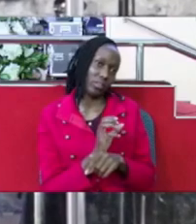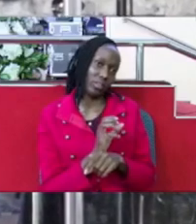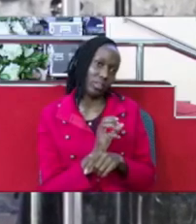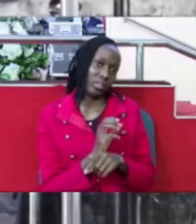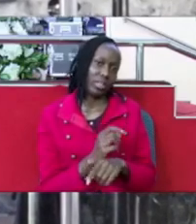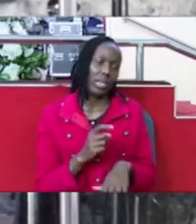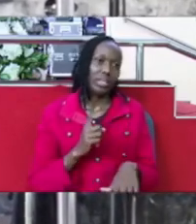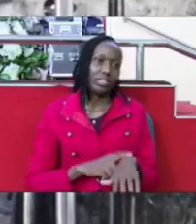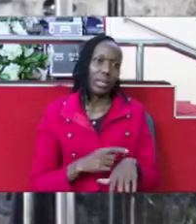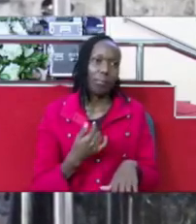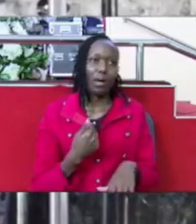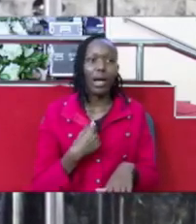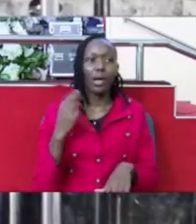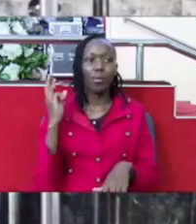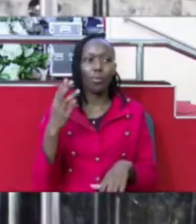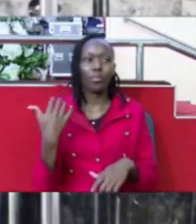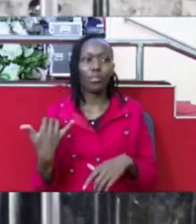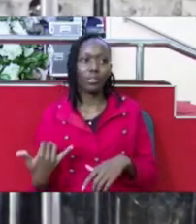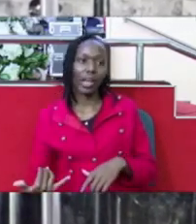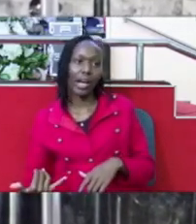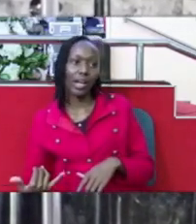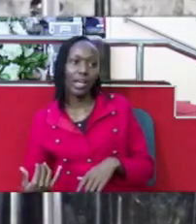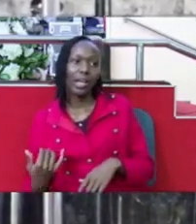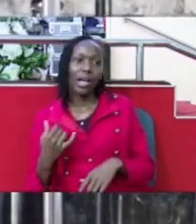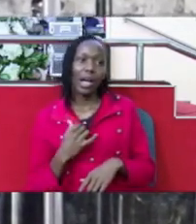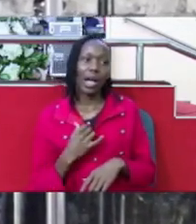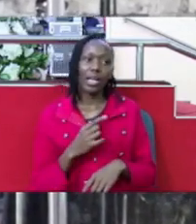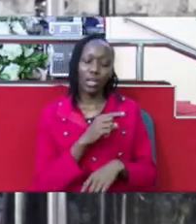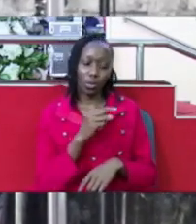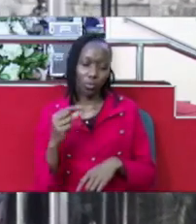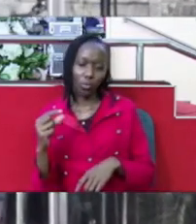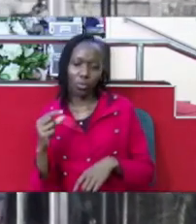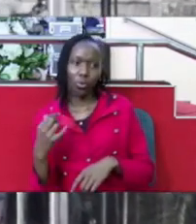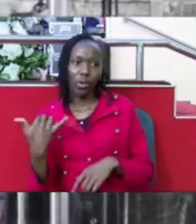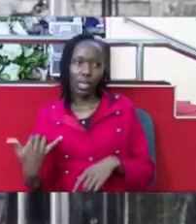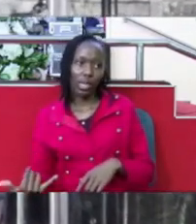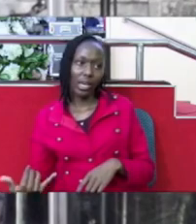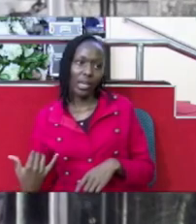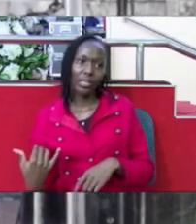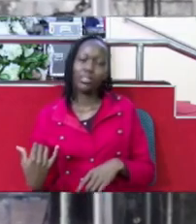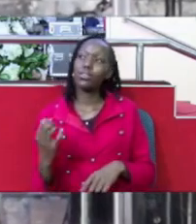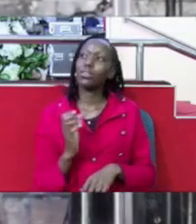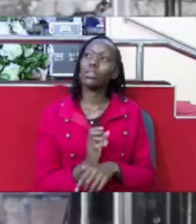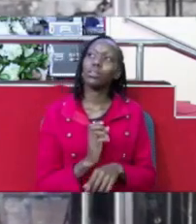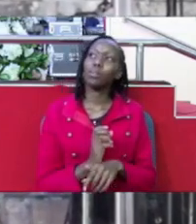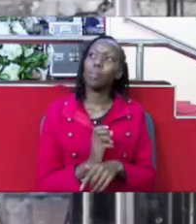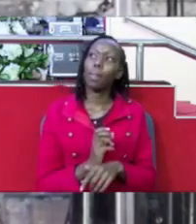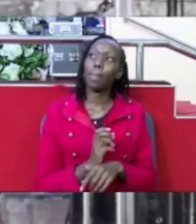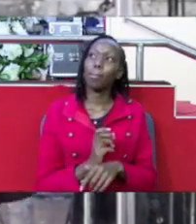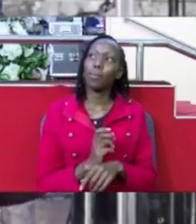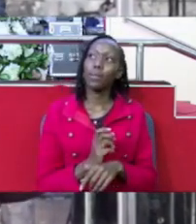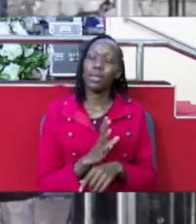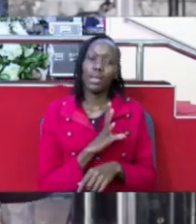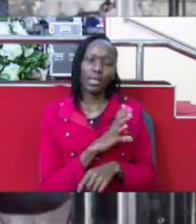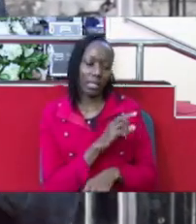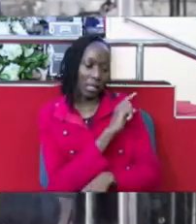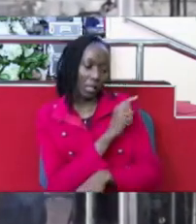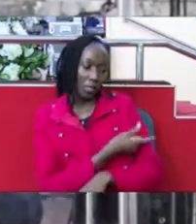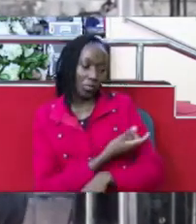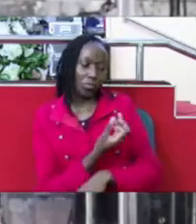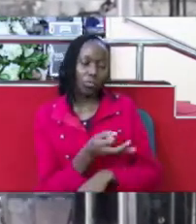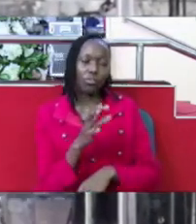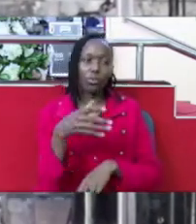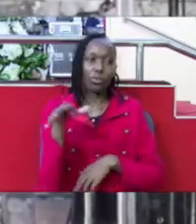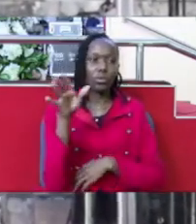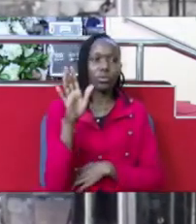kama kijana mdogo nikatumika ama nikahudumu katika kikundi cha vijana. And by the grace of God, na kwa neema ya Mungu, we